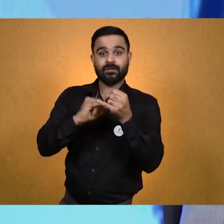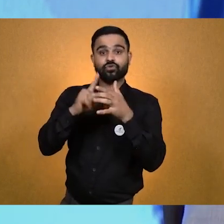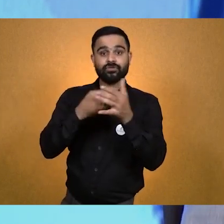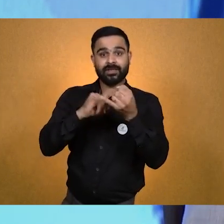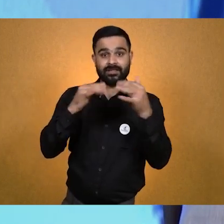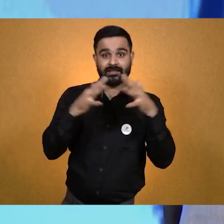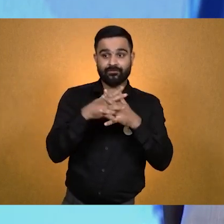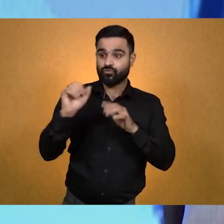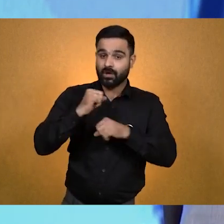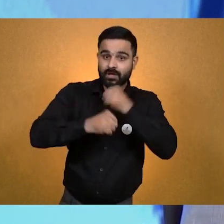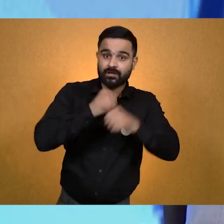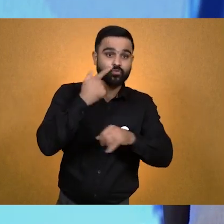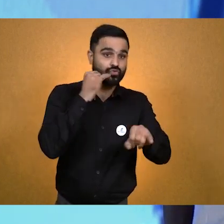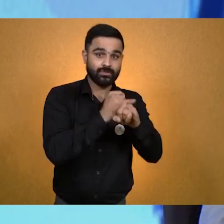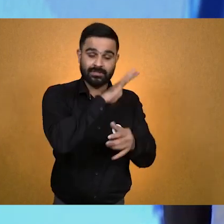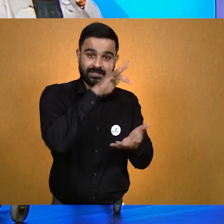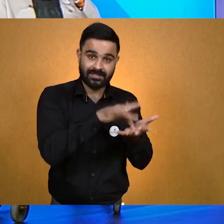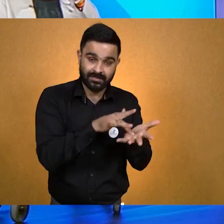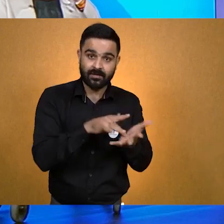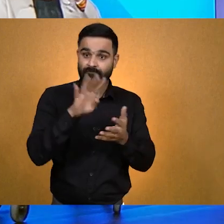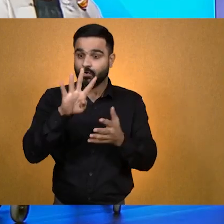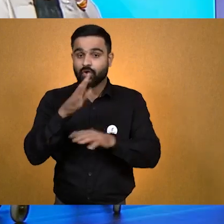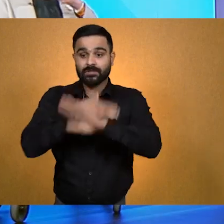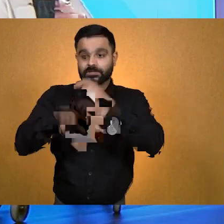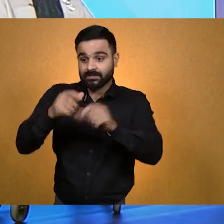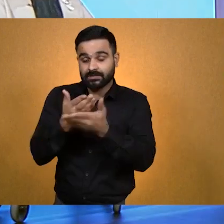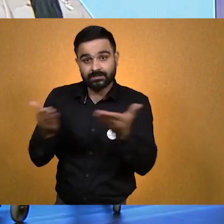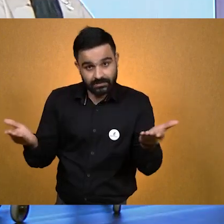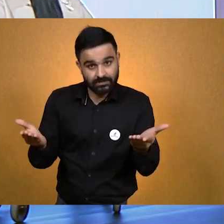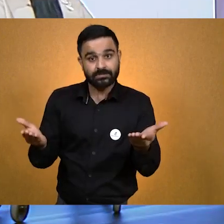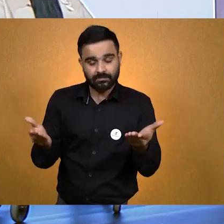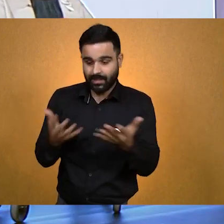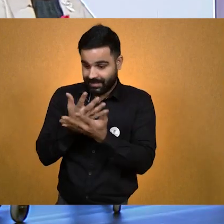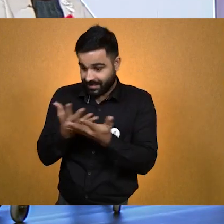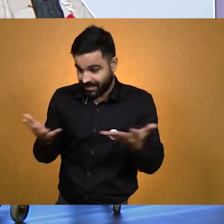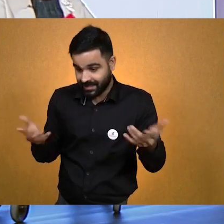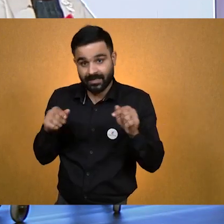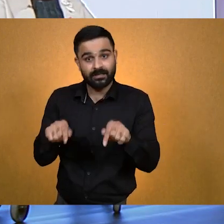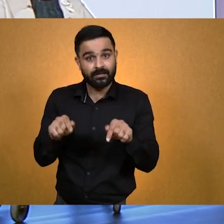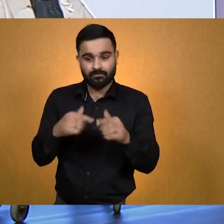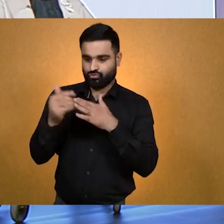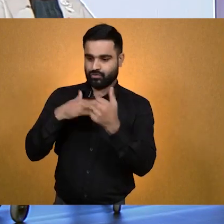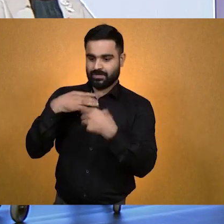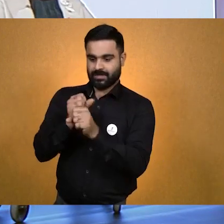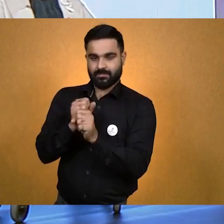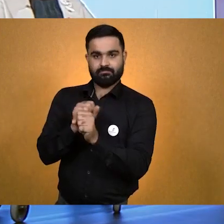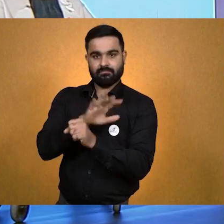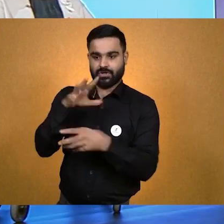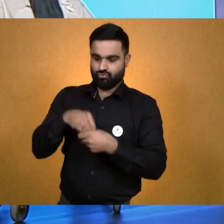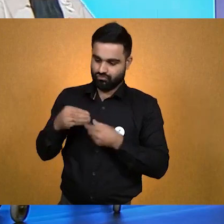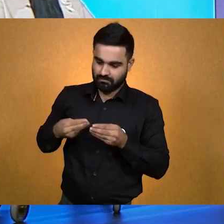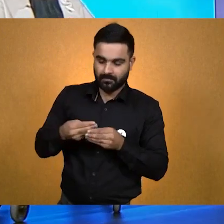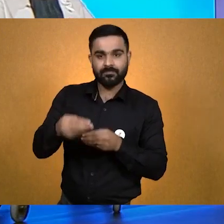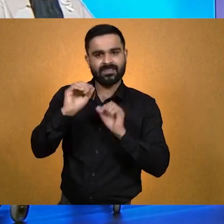have started their own sports sciences centers for people with disabilities. I think these are the things which are, I think, building on, which are coming